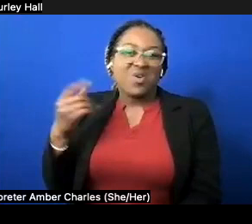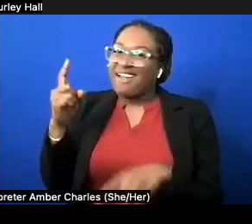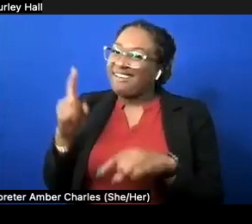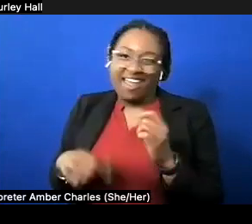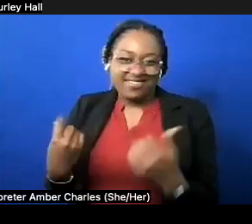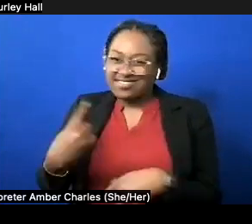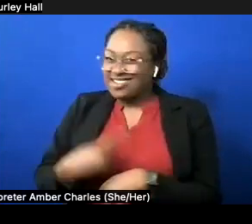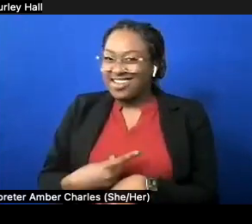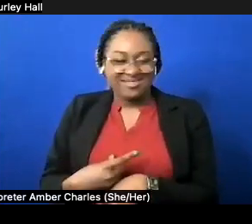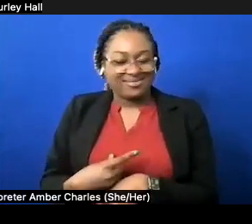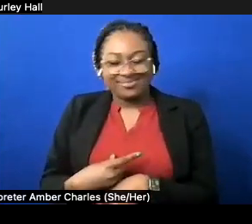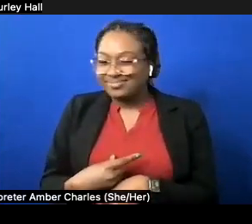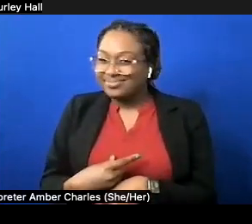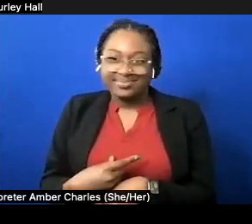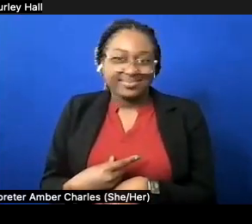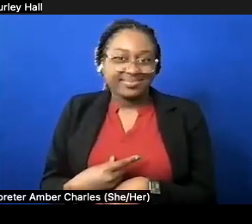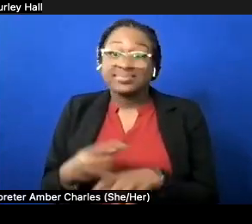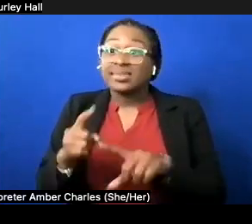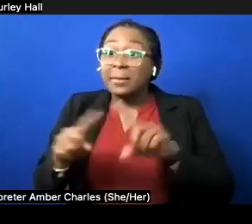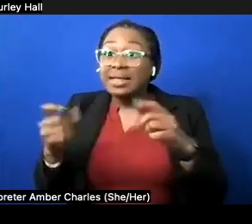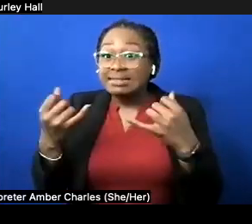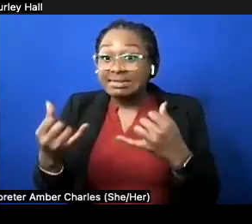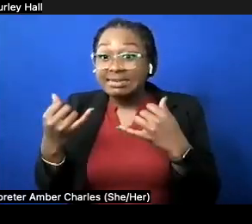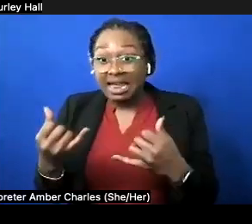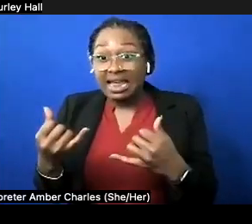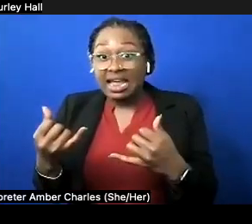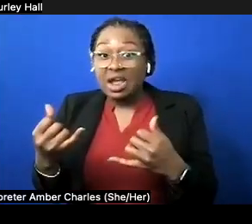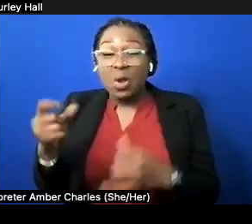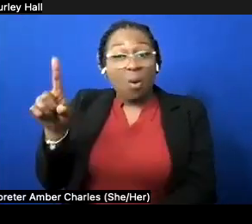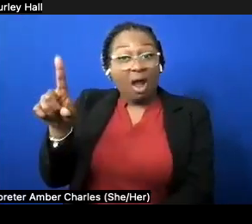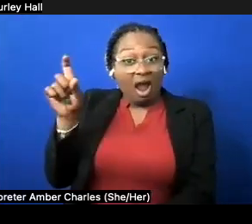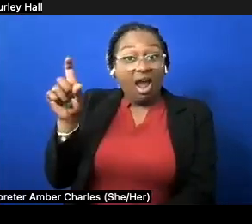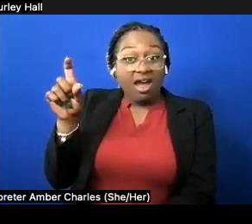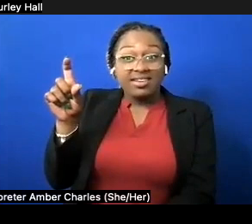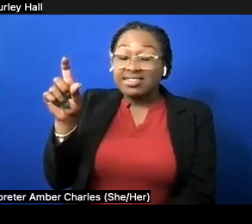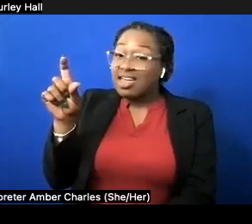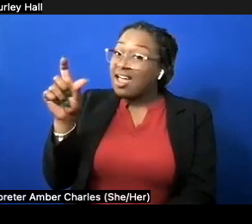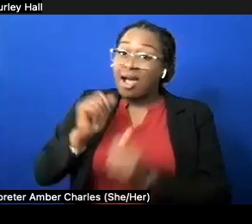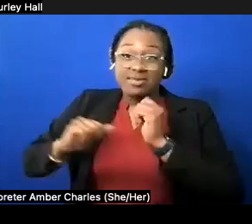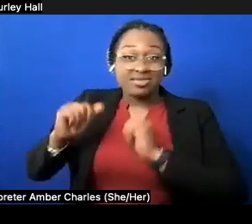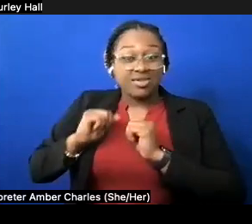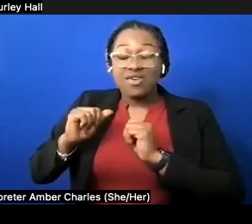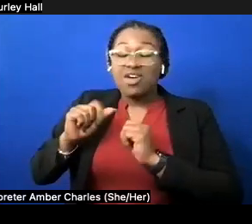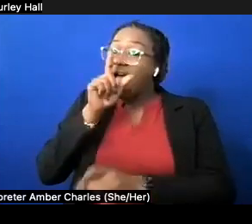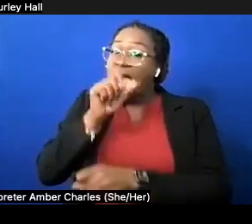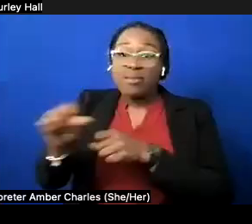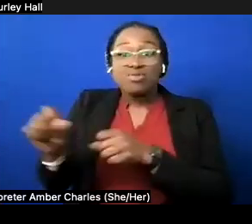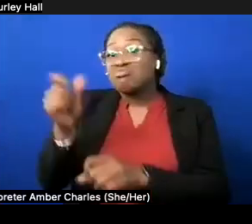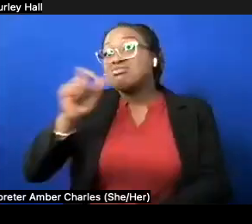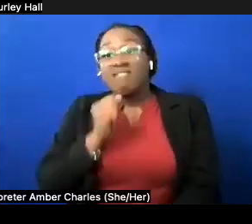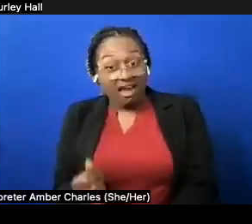today. But today is the 100th episode of Absolutely Not.